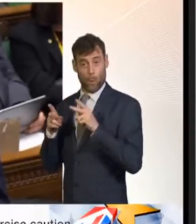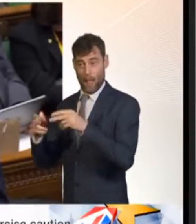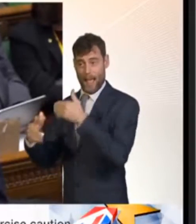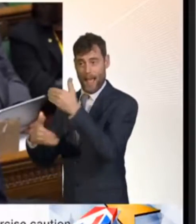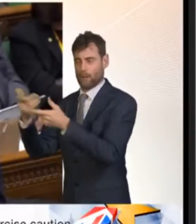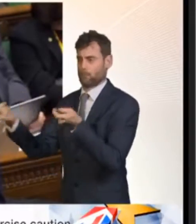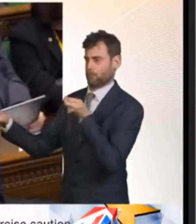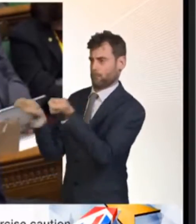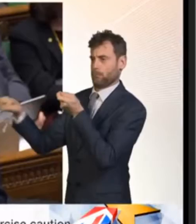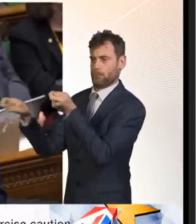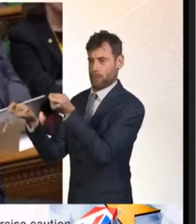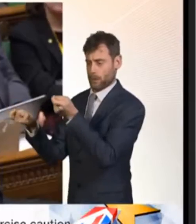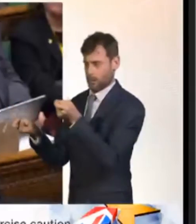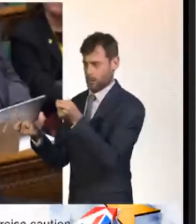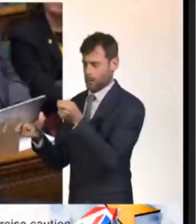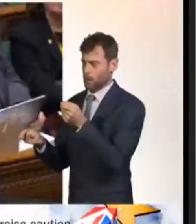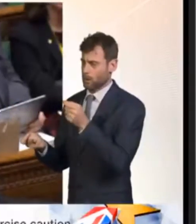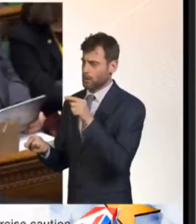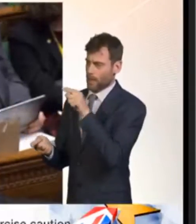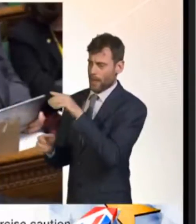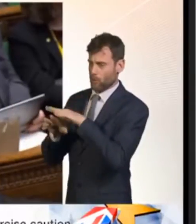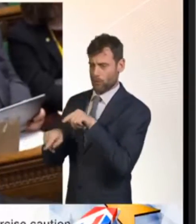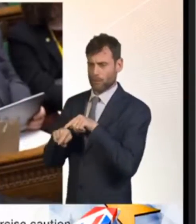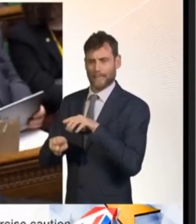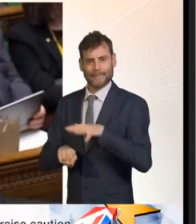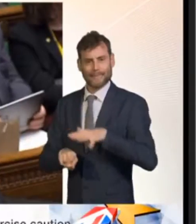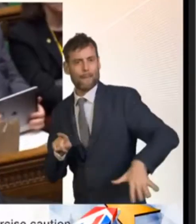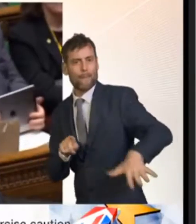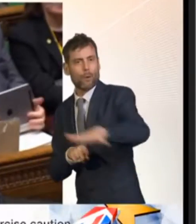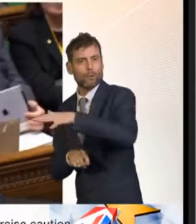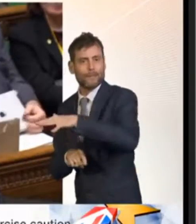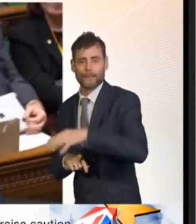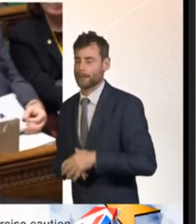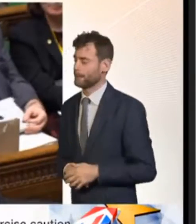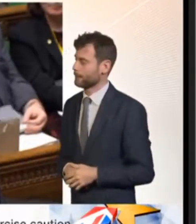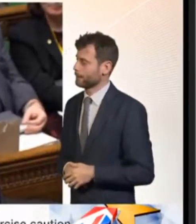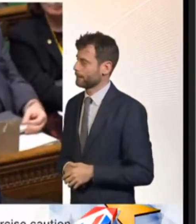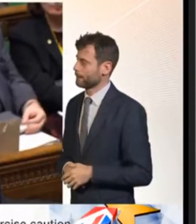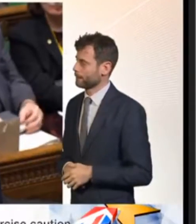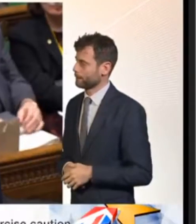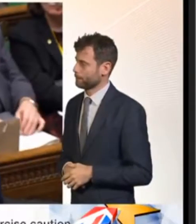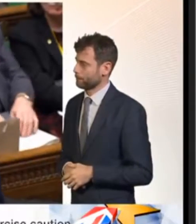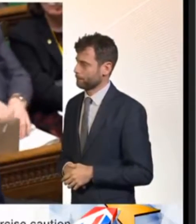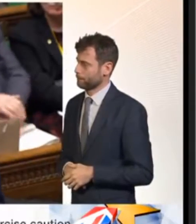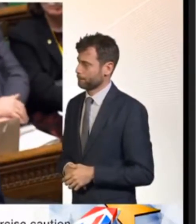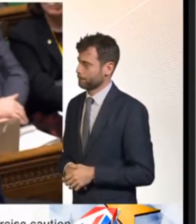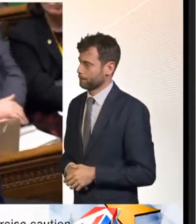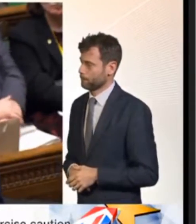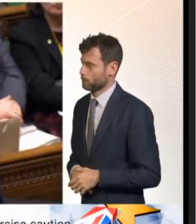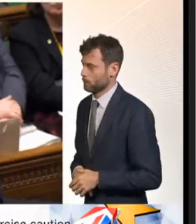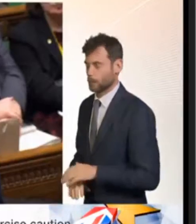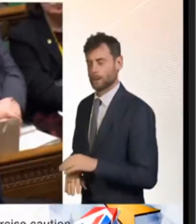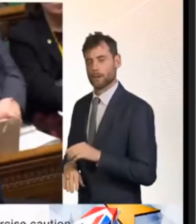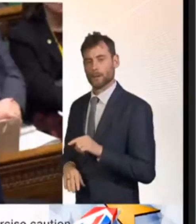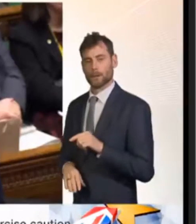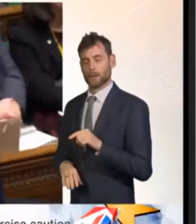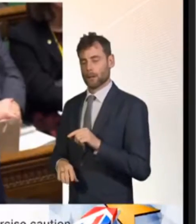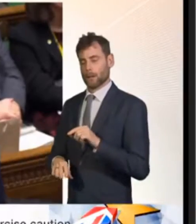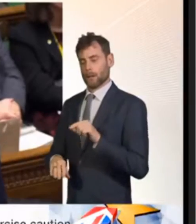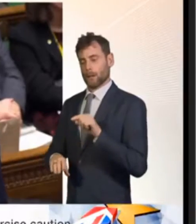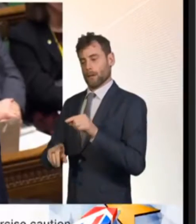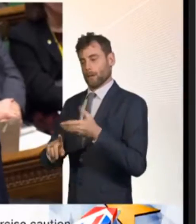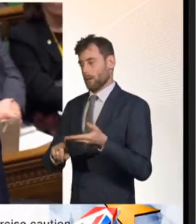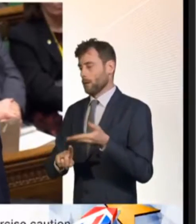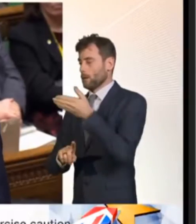towards dictatorship. And today's debate is not about the rights and wrongs of the original motion as presented to the House